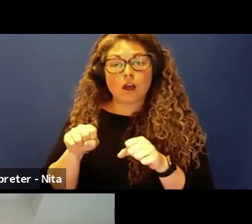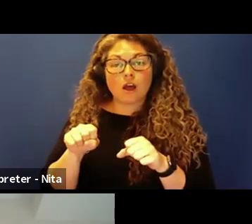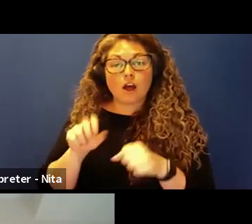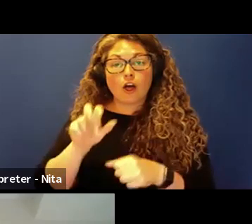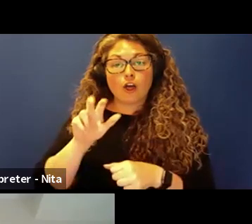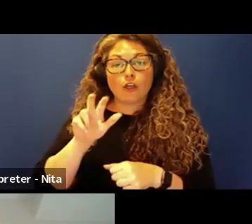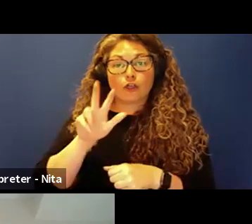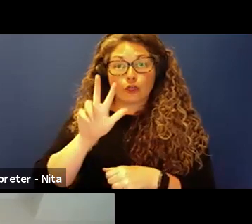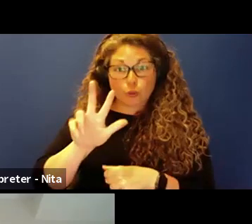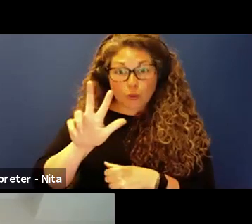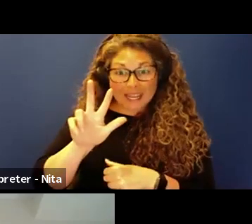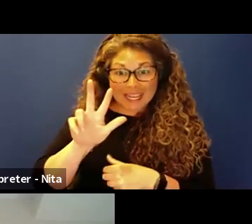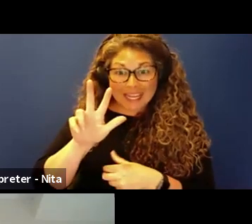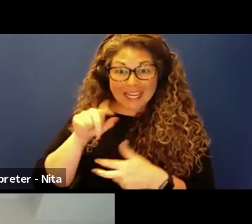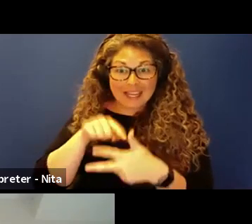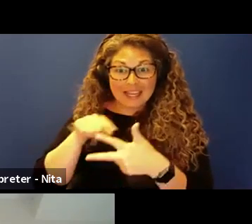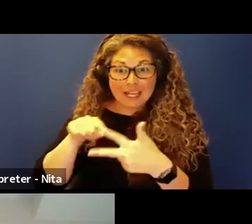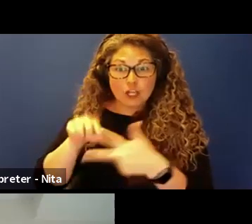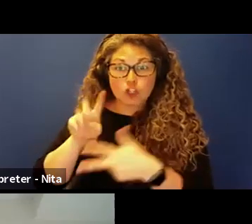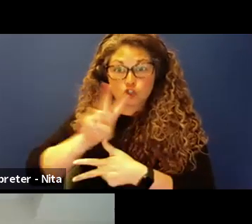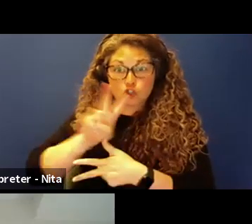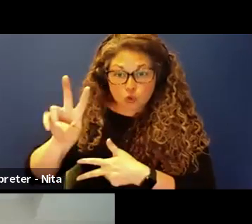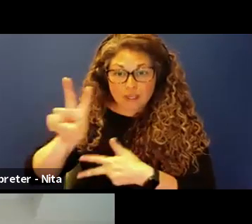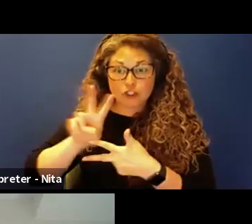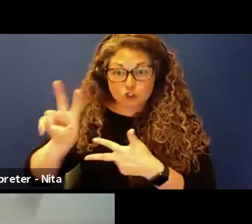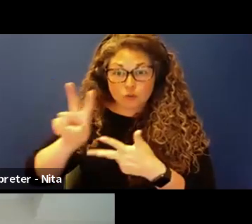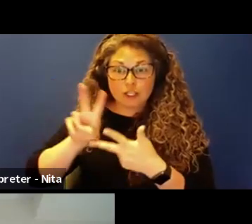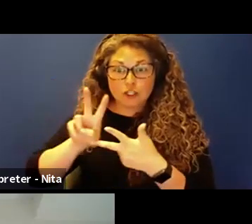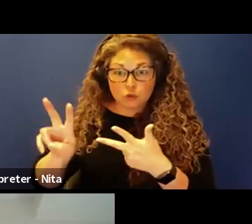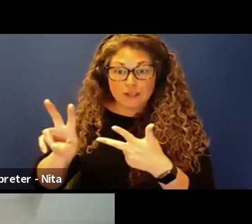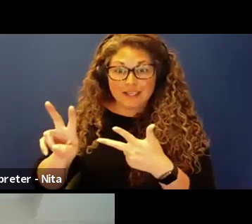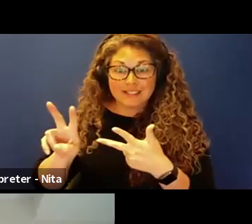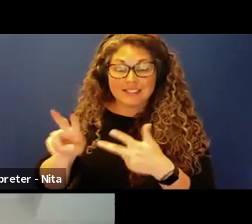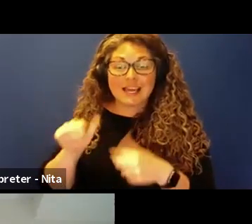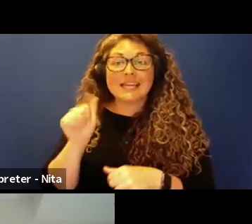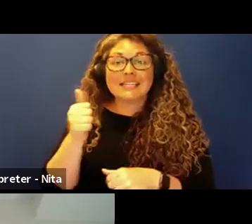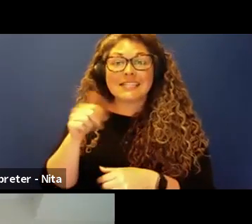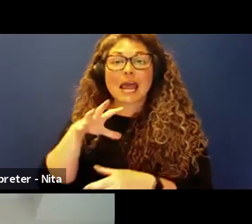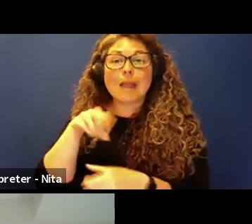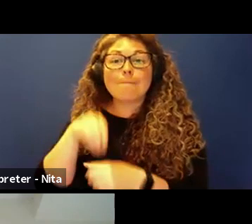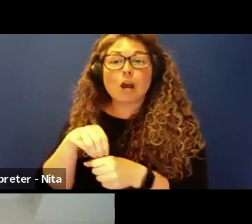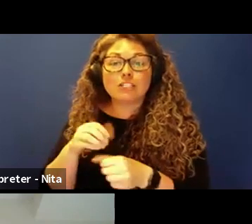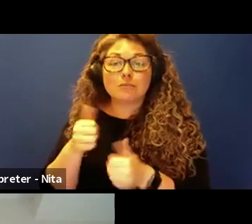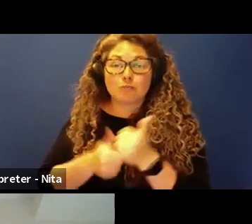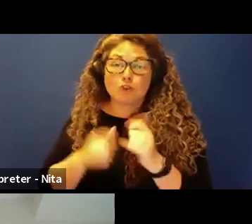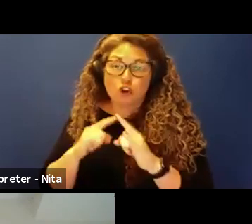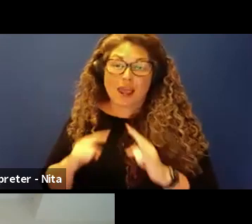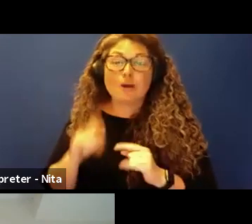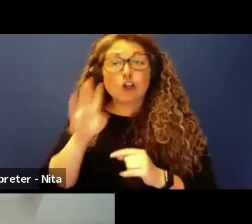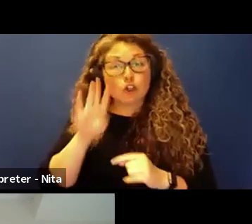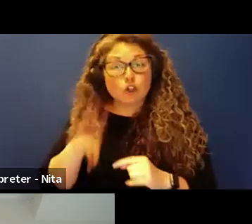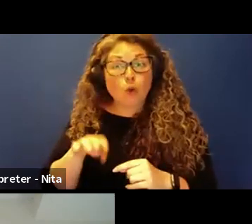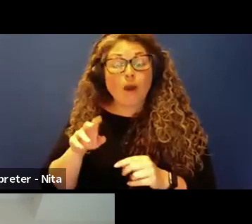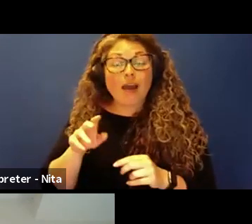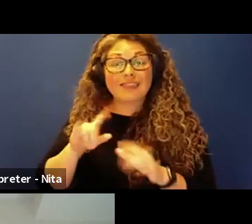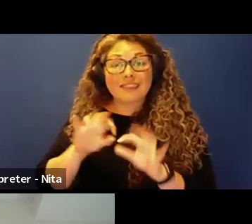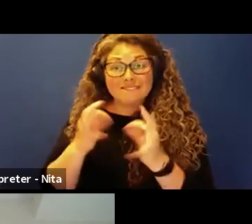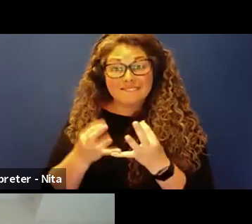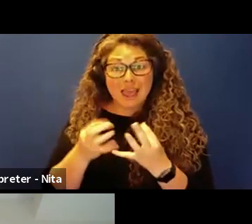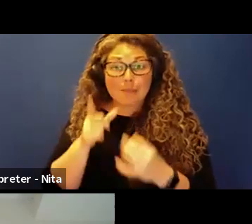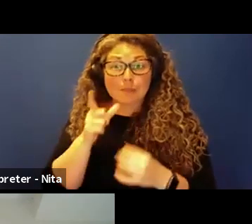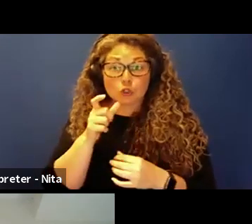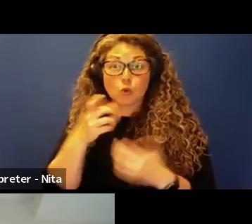1,080 slots per camp session, 10 participants per camp. Please note that families who have already paid for in-person camp will receive a